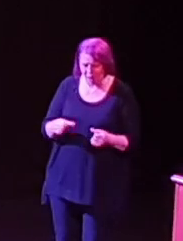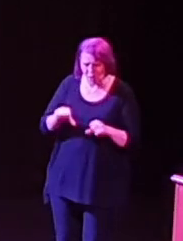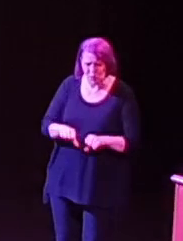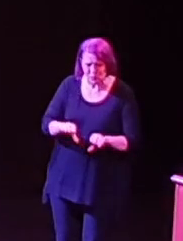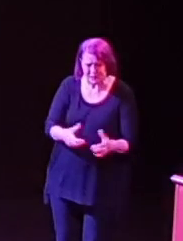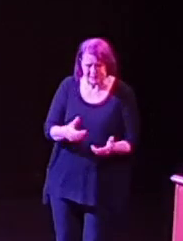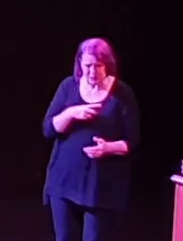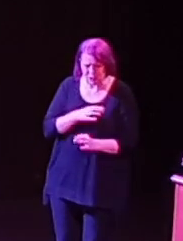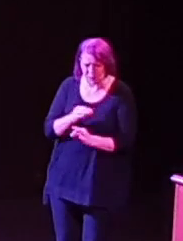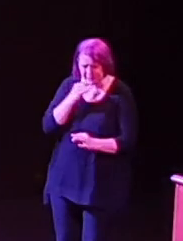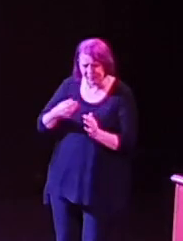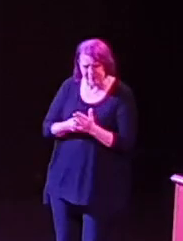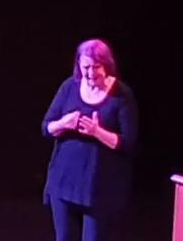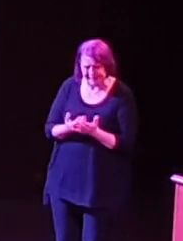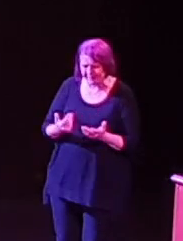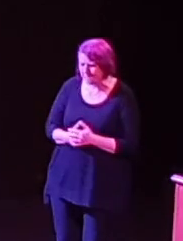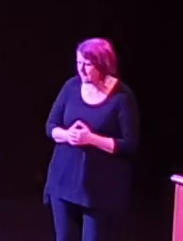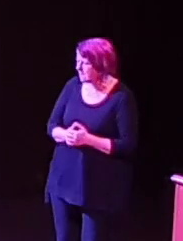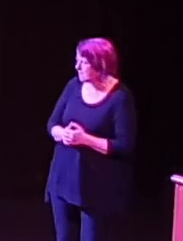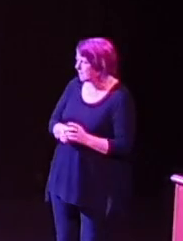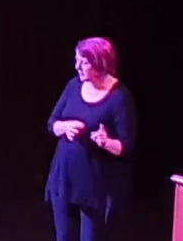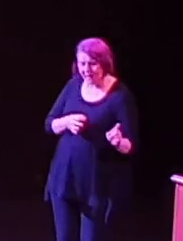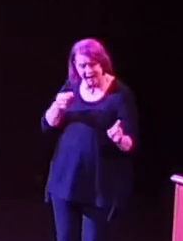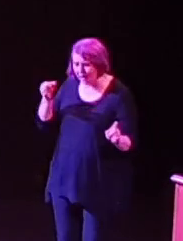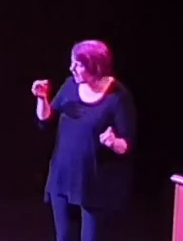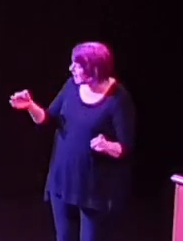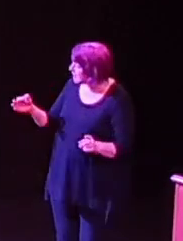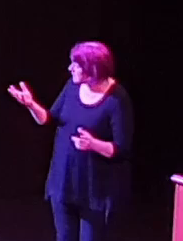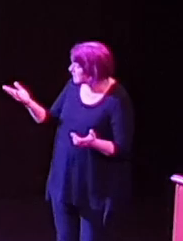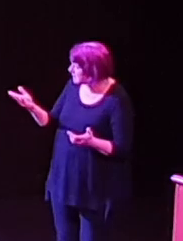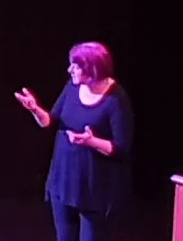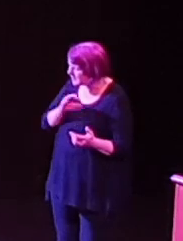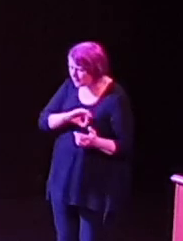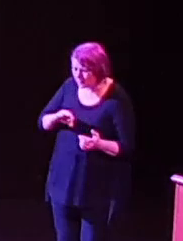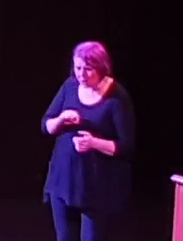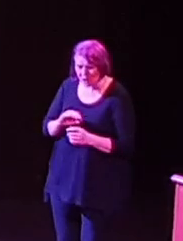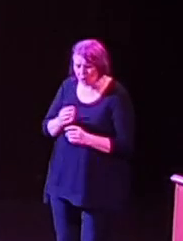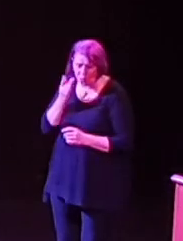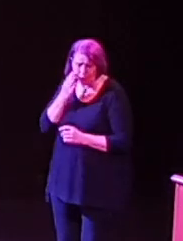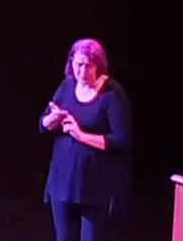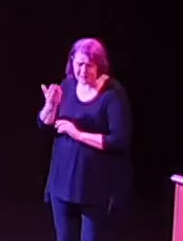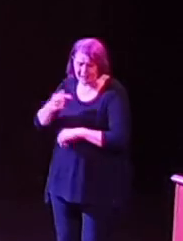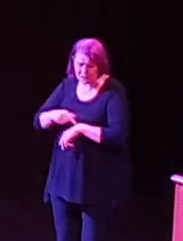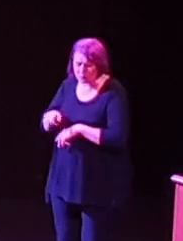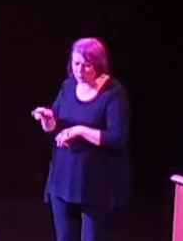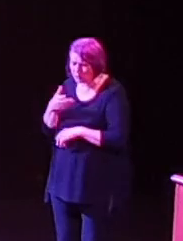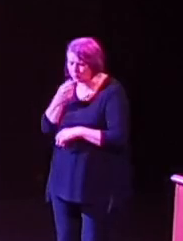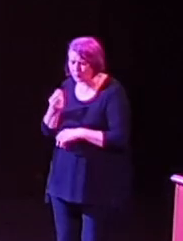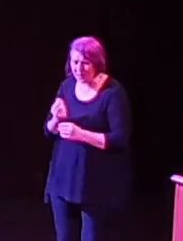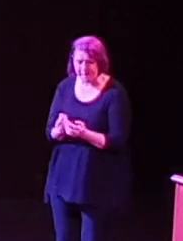two-tier question for you. When was the last time you caught public transport, and what do you make of the city's road and rail